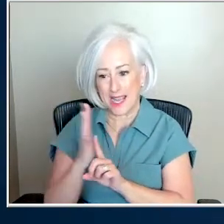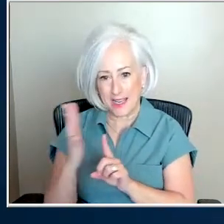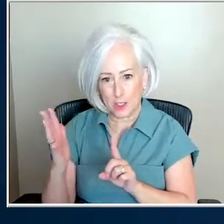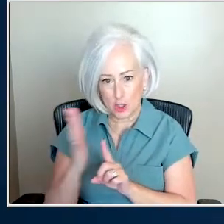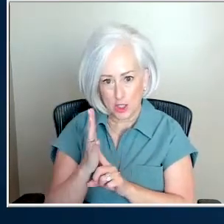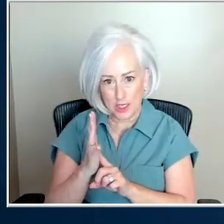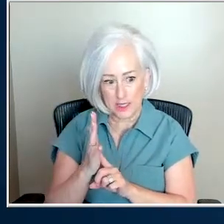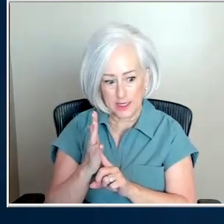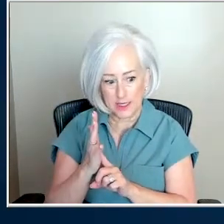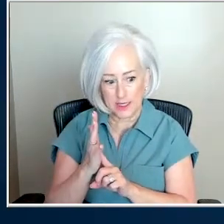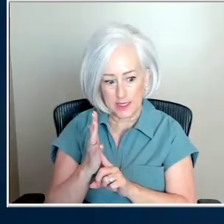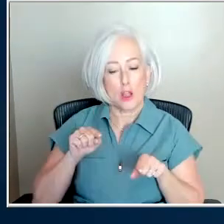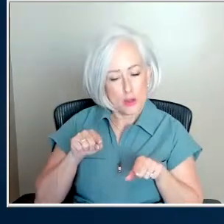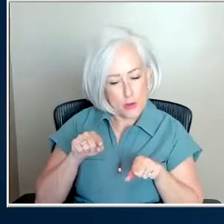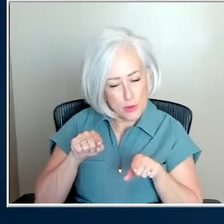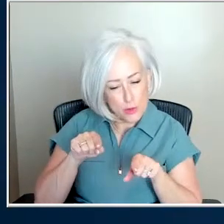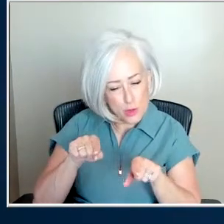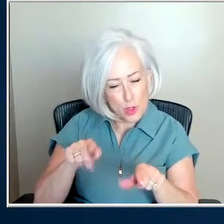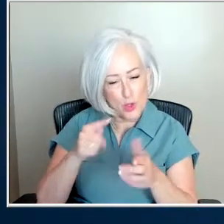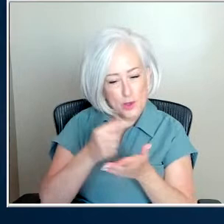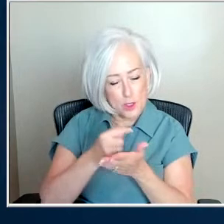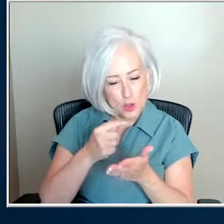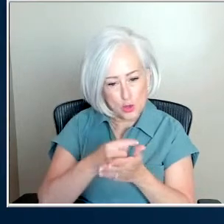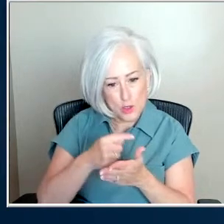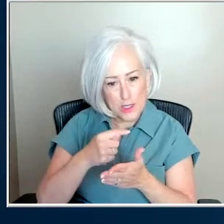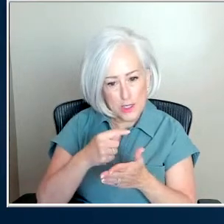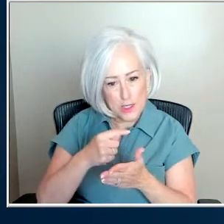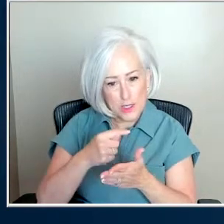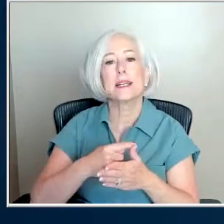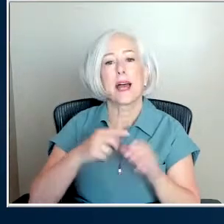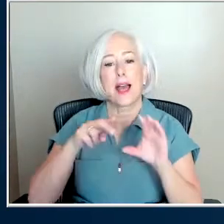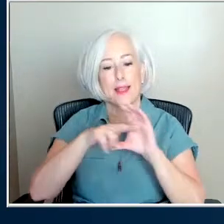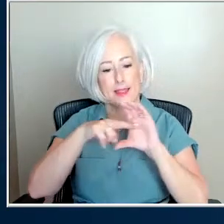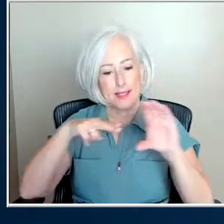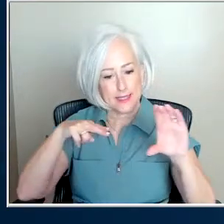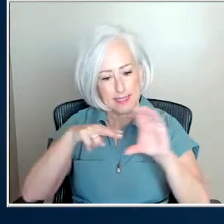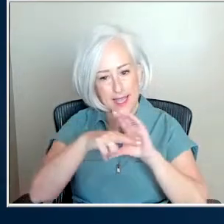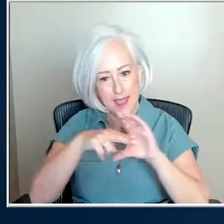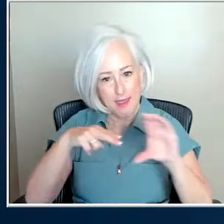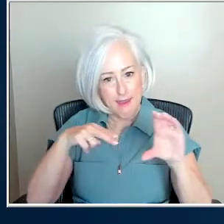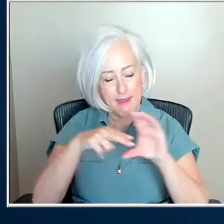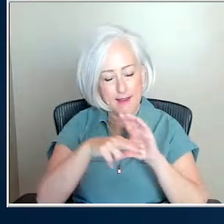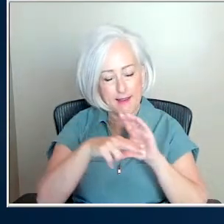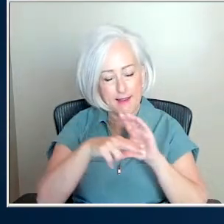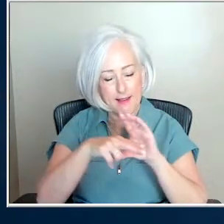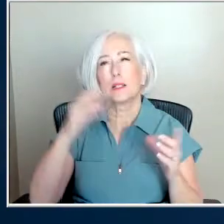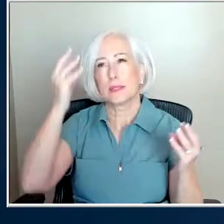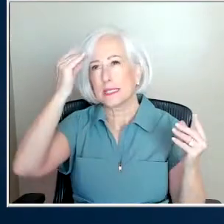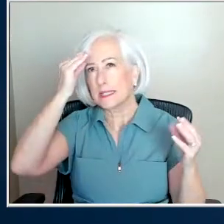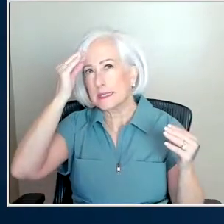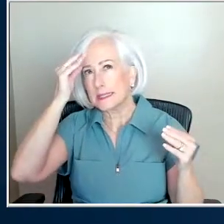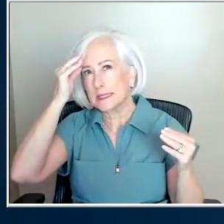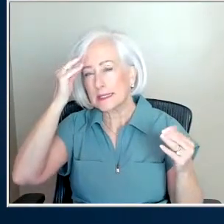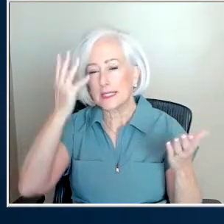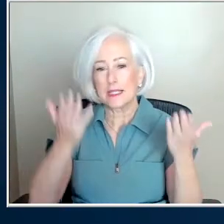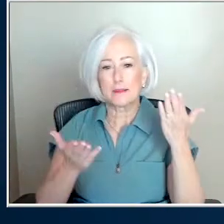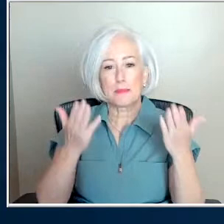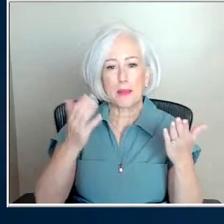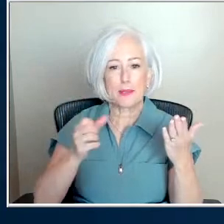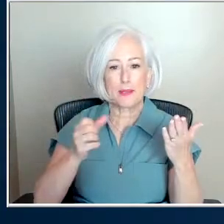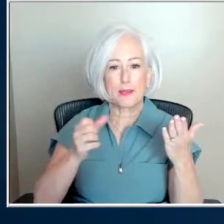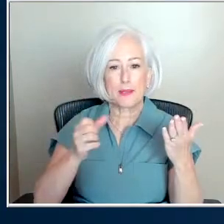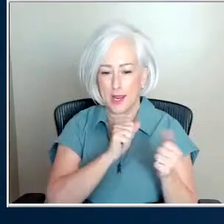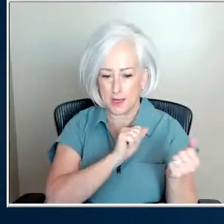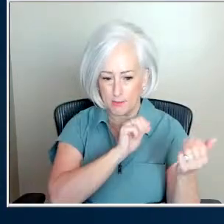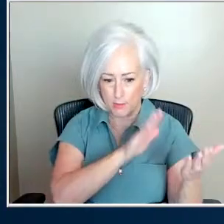the treatments and the scans, we had good counseling from the radiation oncologist that this might not be necessarily the right course of action, and we finished